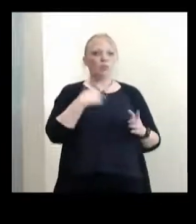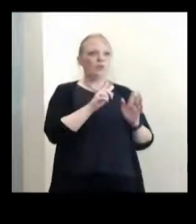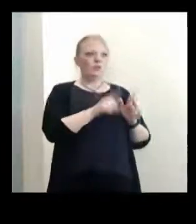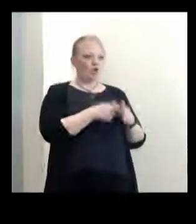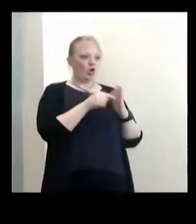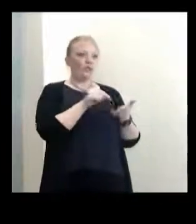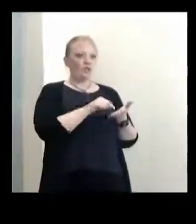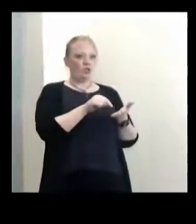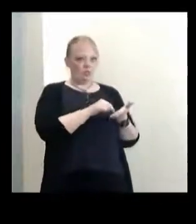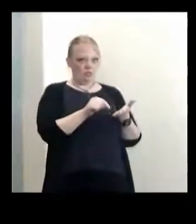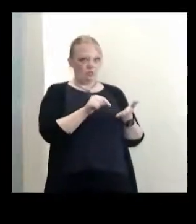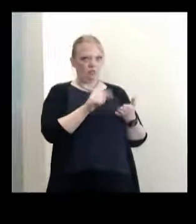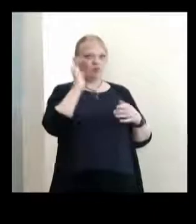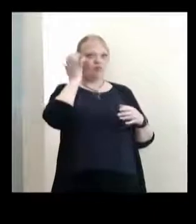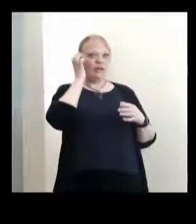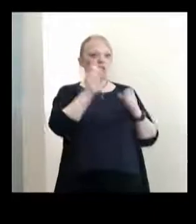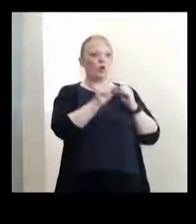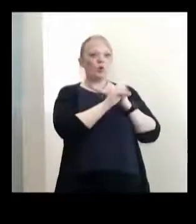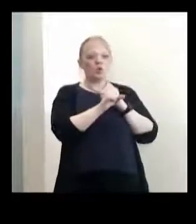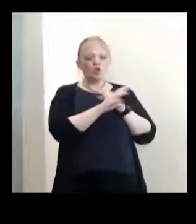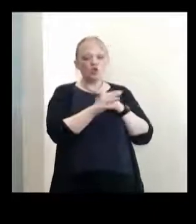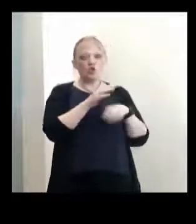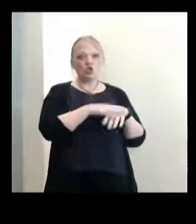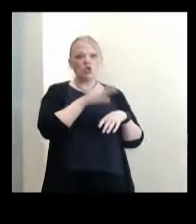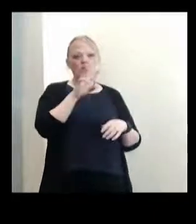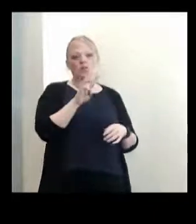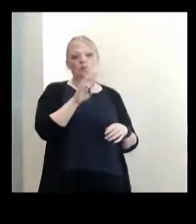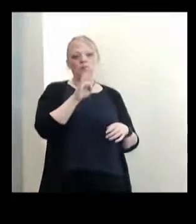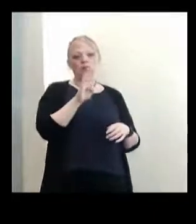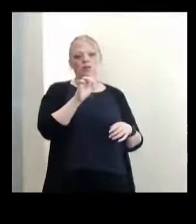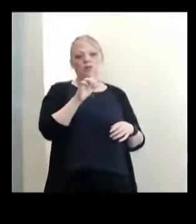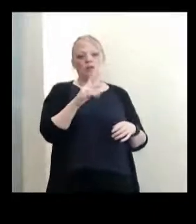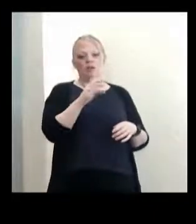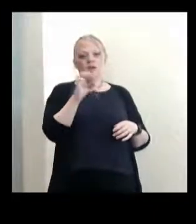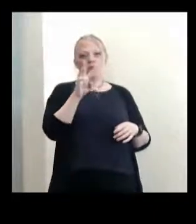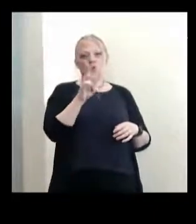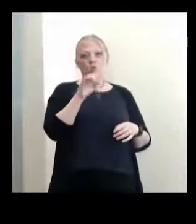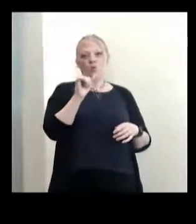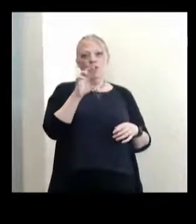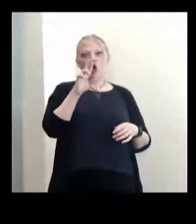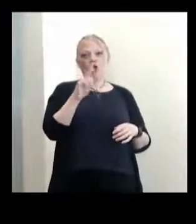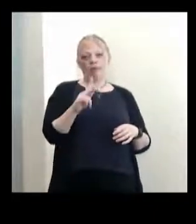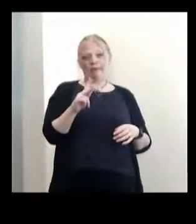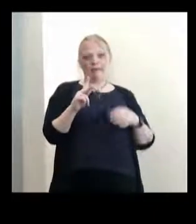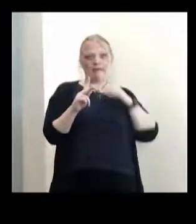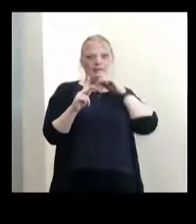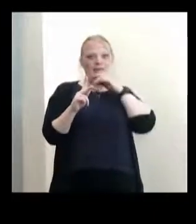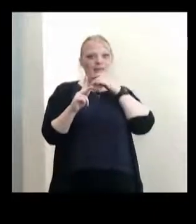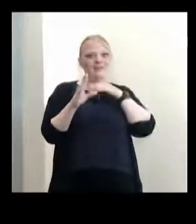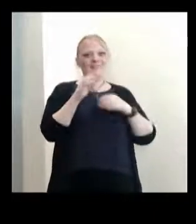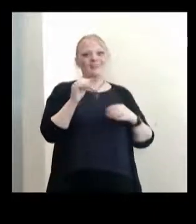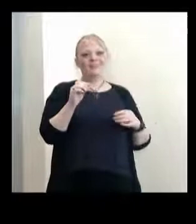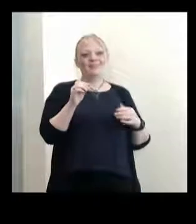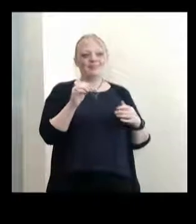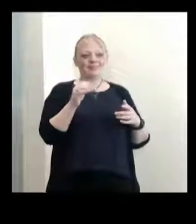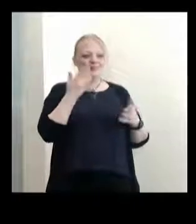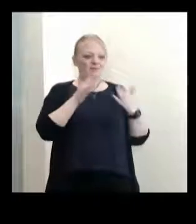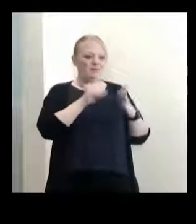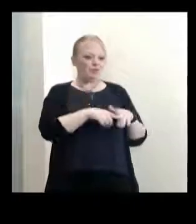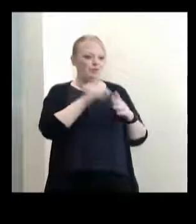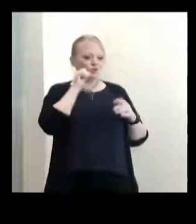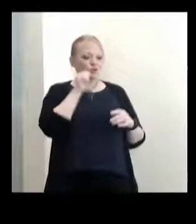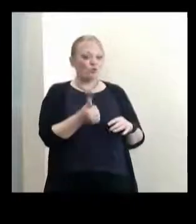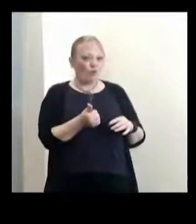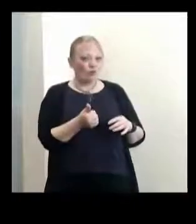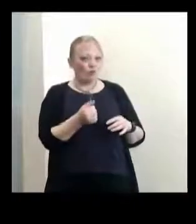week radio commercials on WBLK, WYRK, and later I think it may start tomorrow,